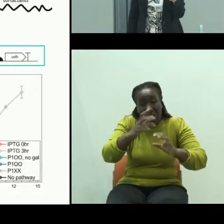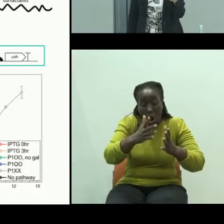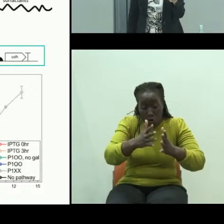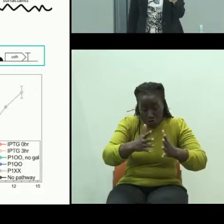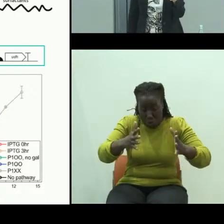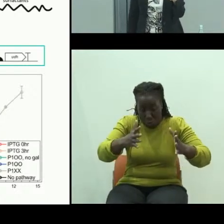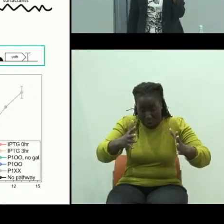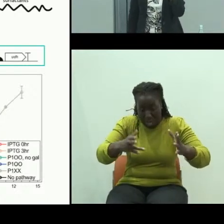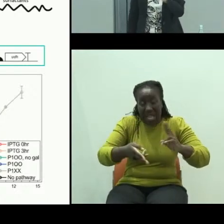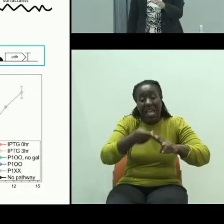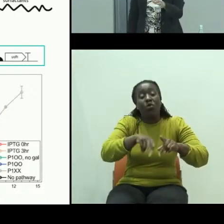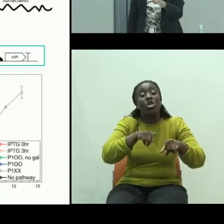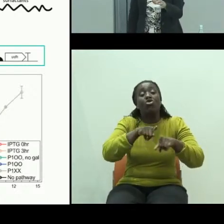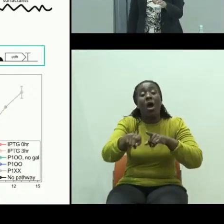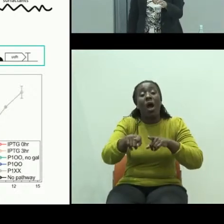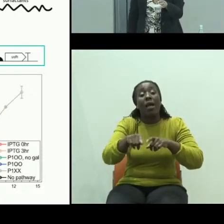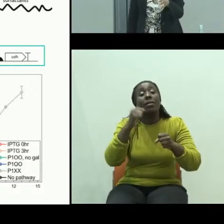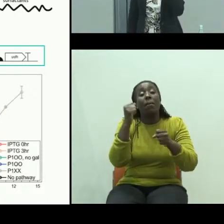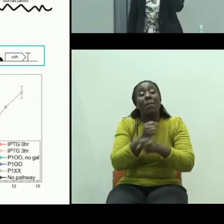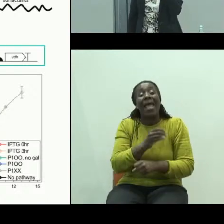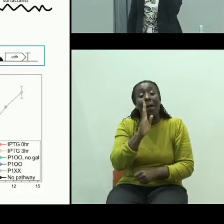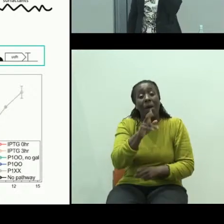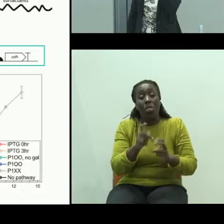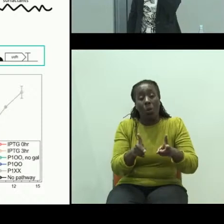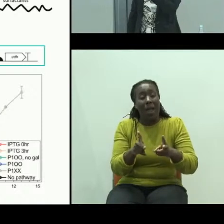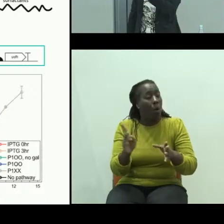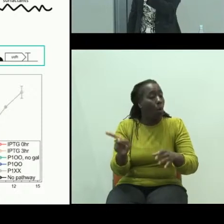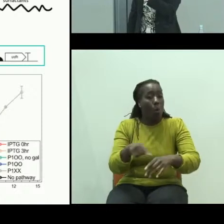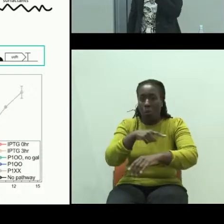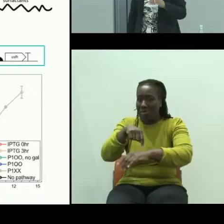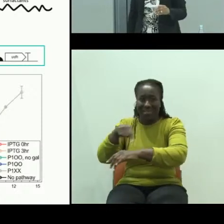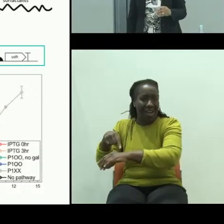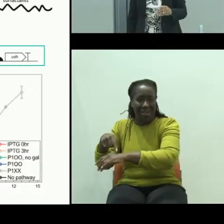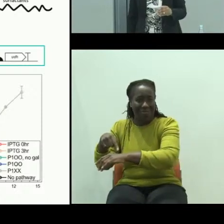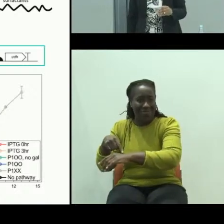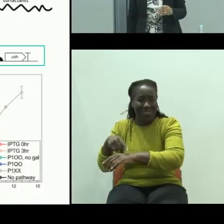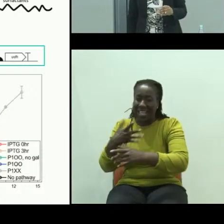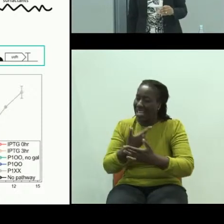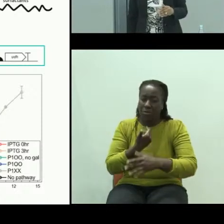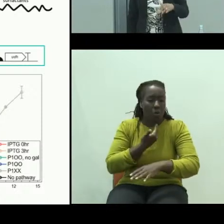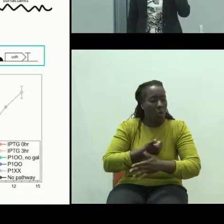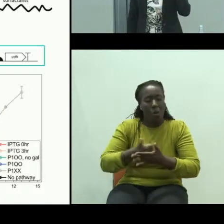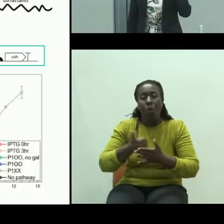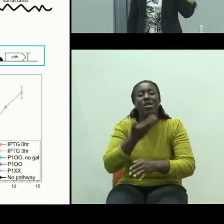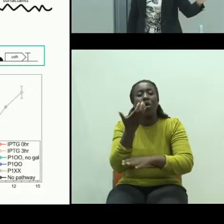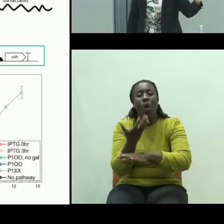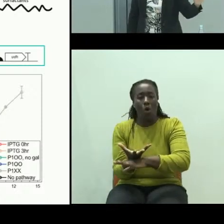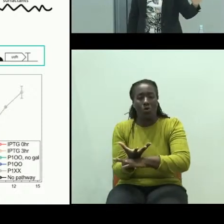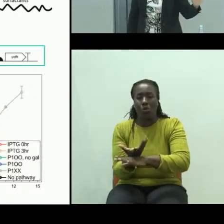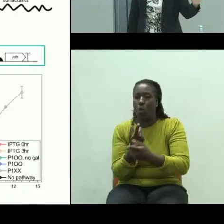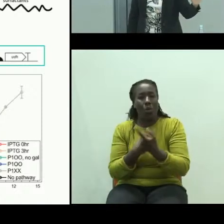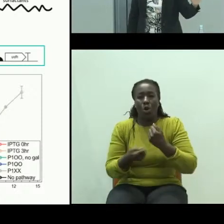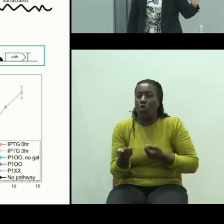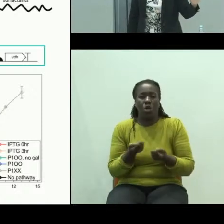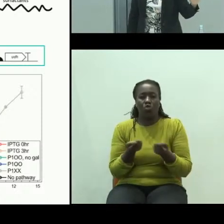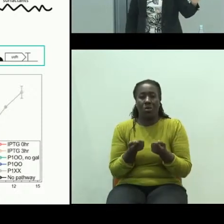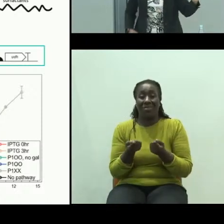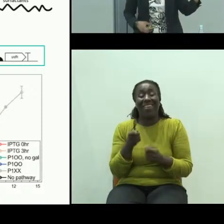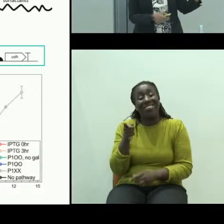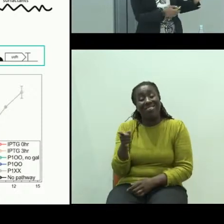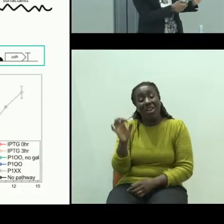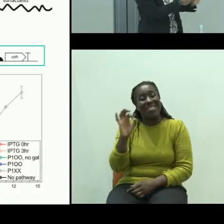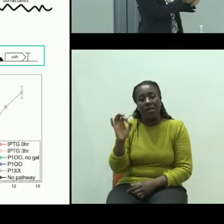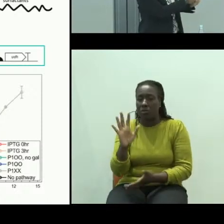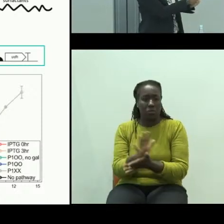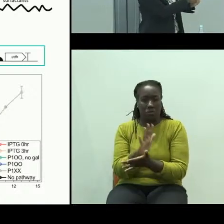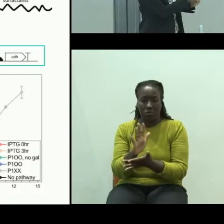trying to make this pathway all the time, meaning it's always on, we're not controlling it at all. Those are very unhappy cells. Okay, so